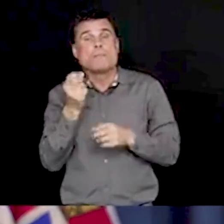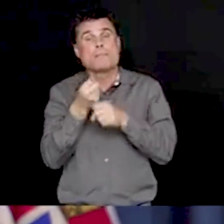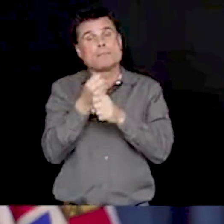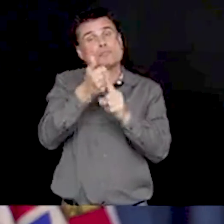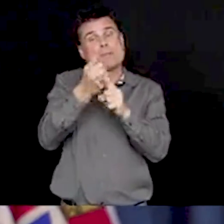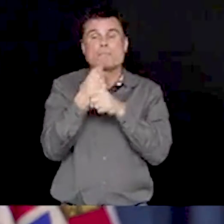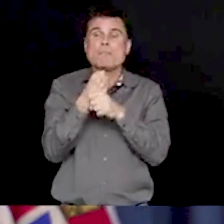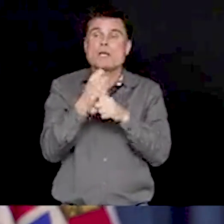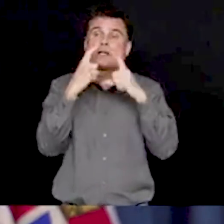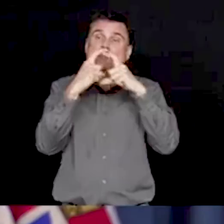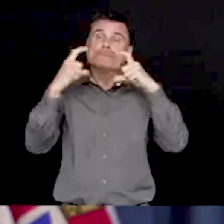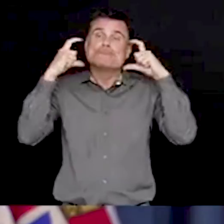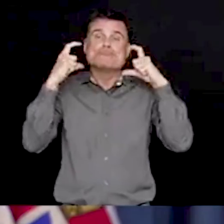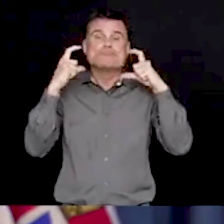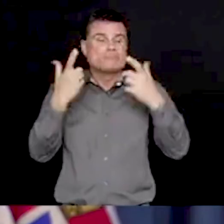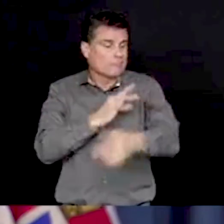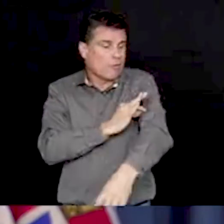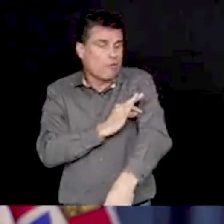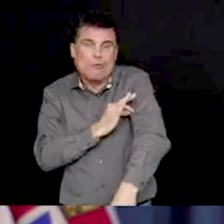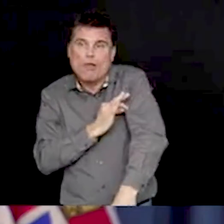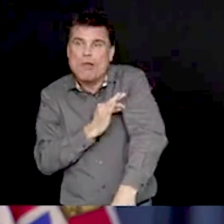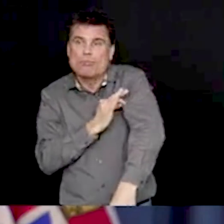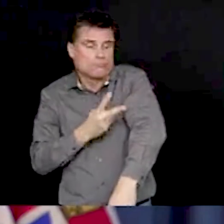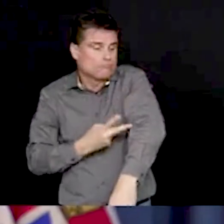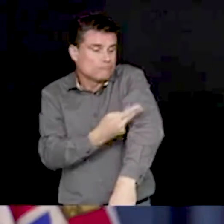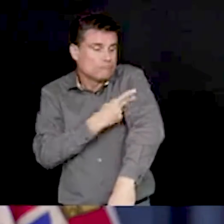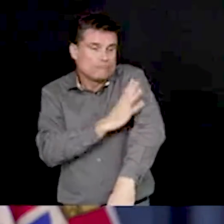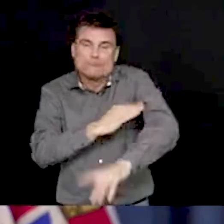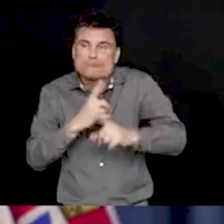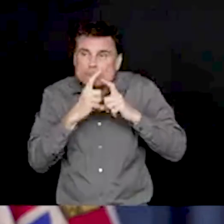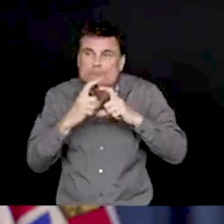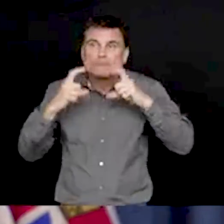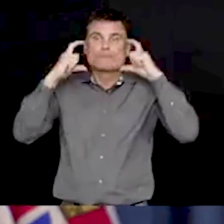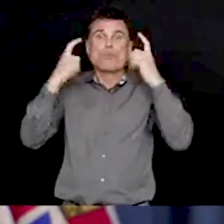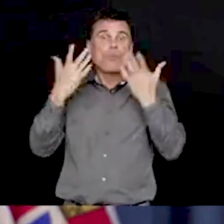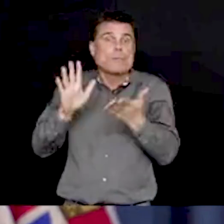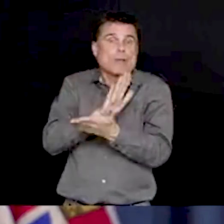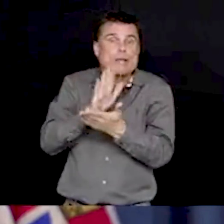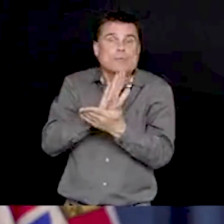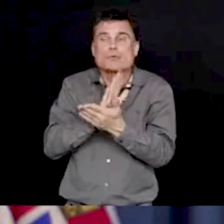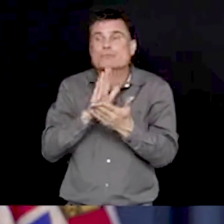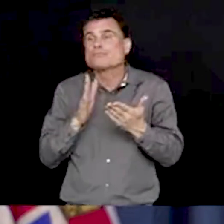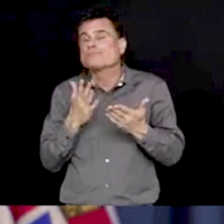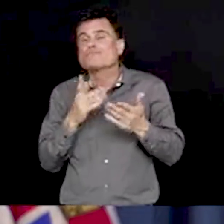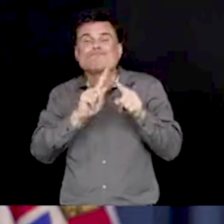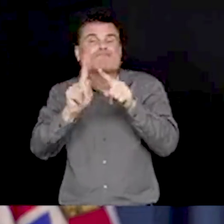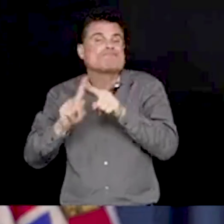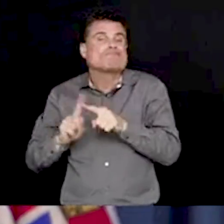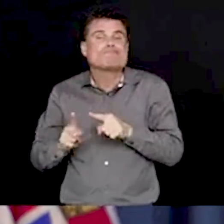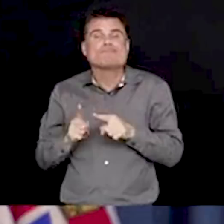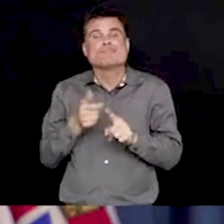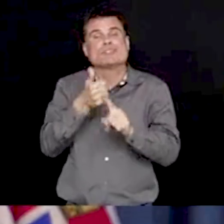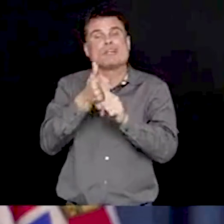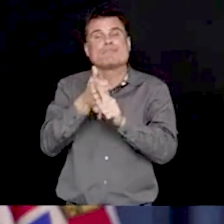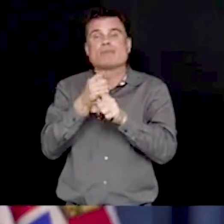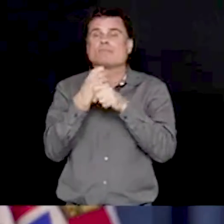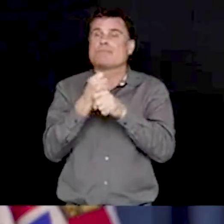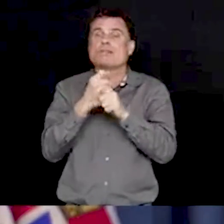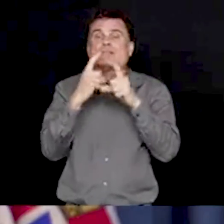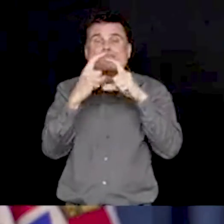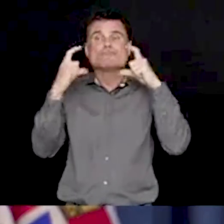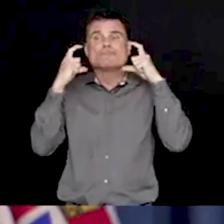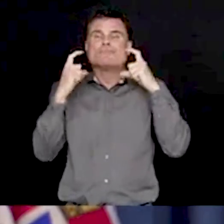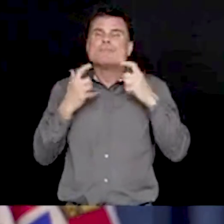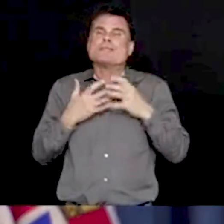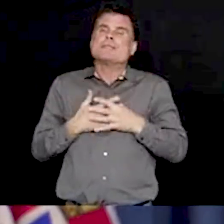may reduce, in some cases, the touching of your face, although we do need to be careful with putting them on and taking them off, and the